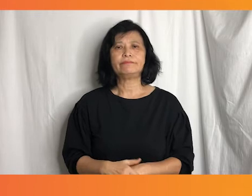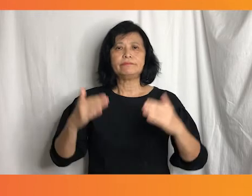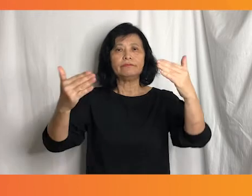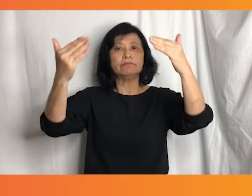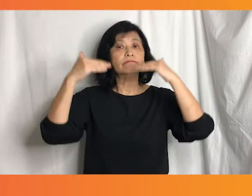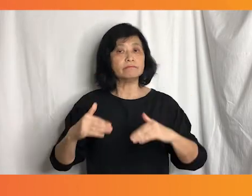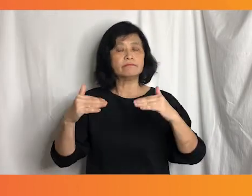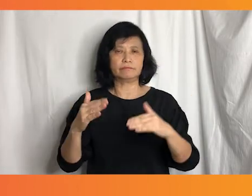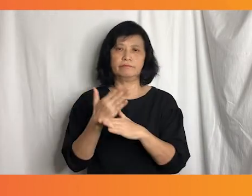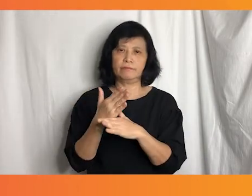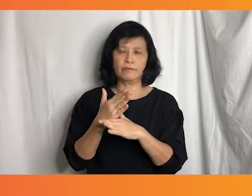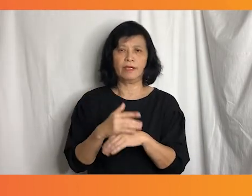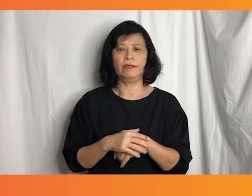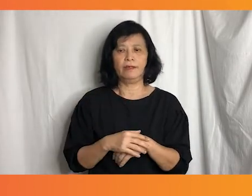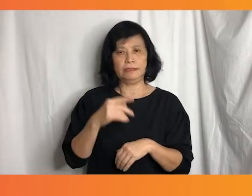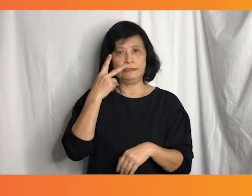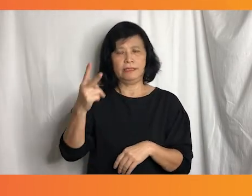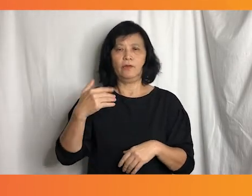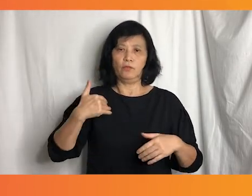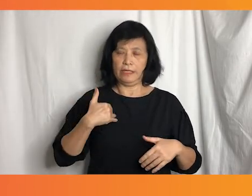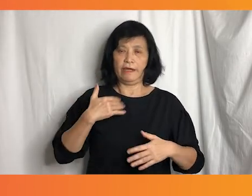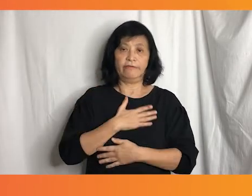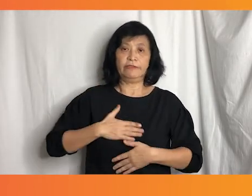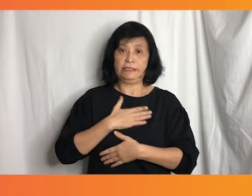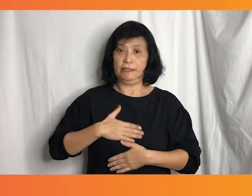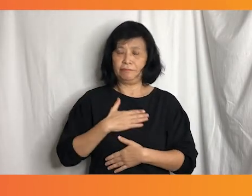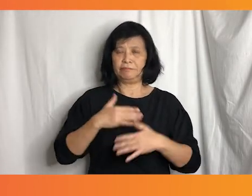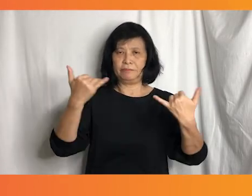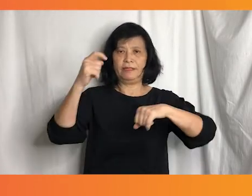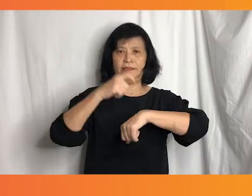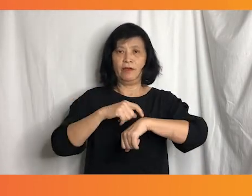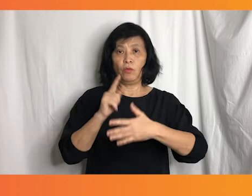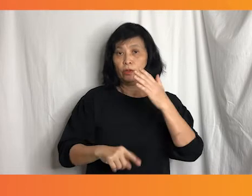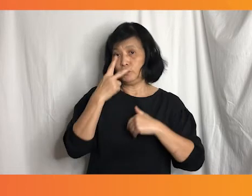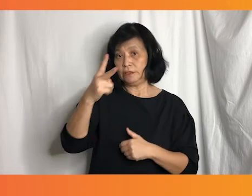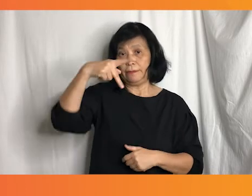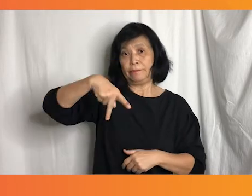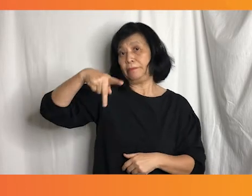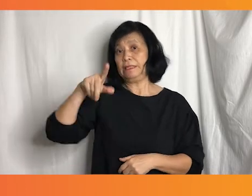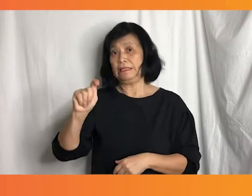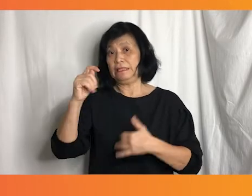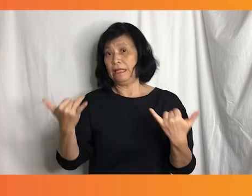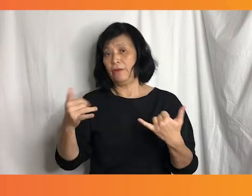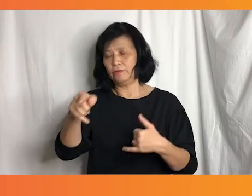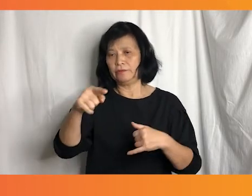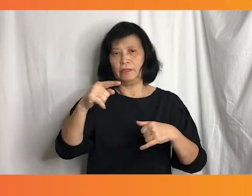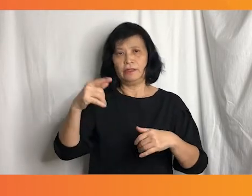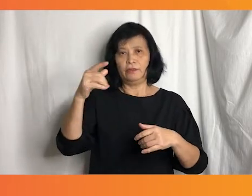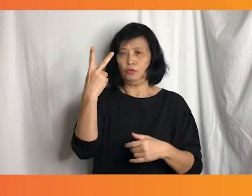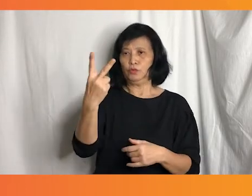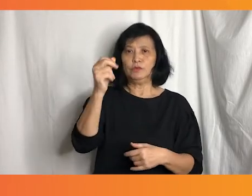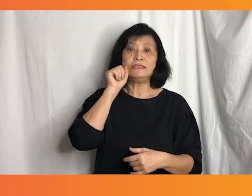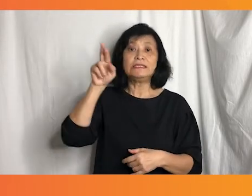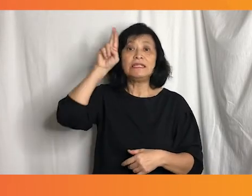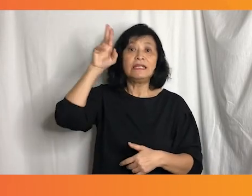Okay, so next one I'm going to share with you is that, as I mentioned, we had recreation play time. What you saw on the screen here, we have our